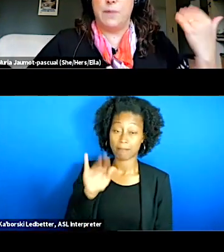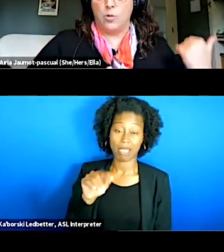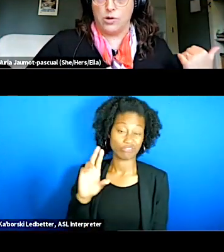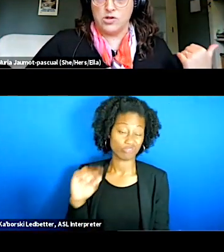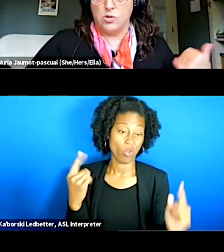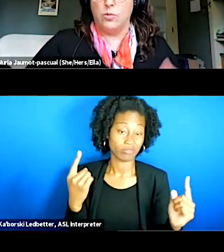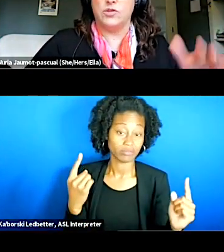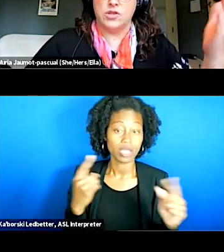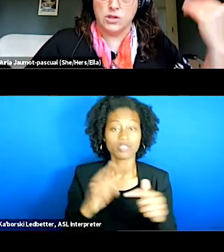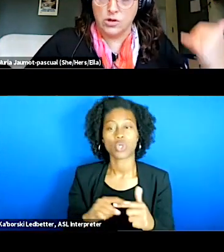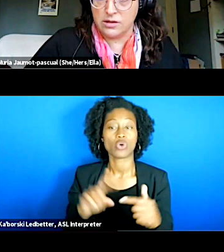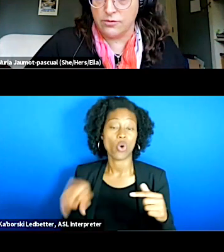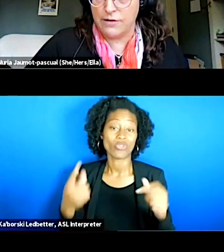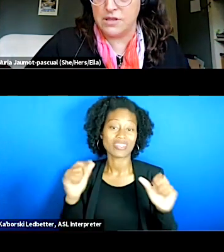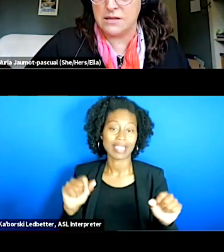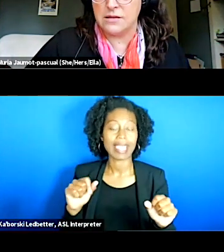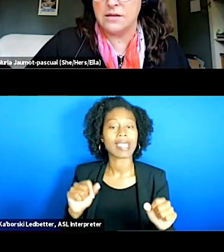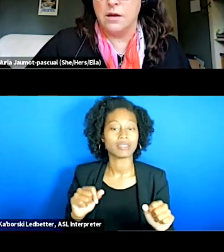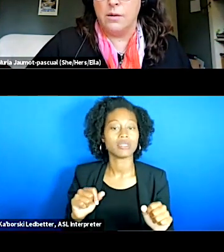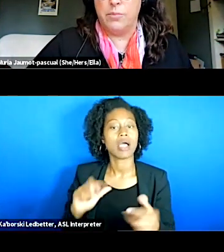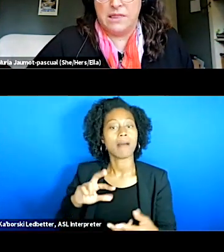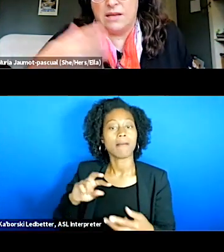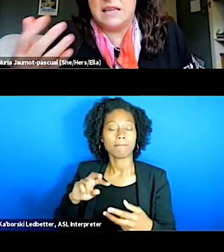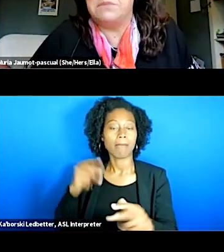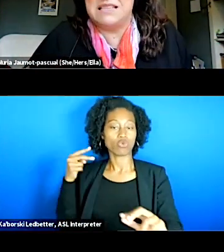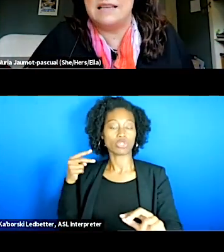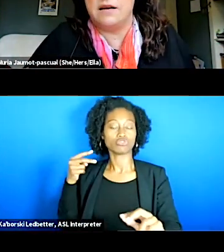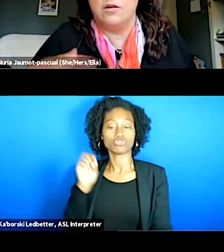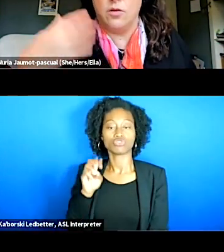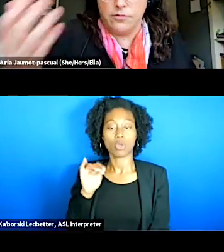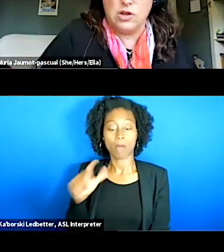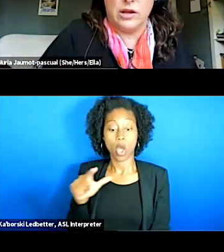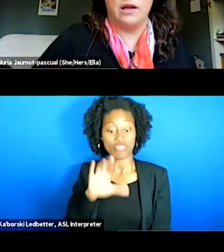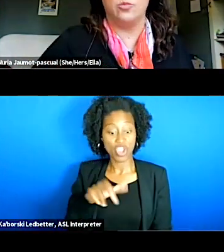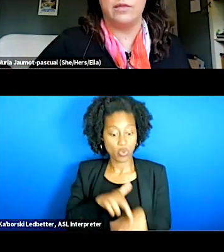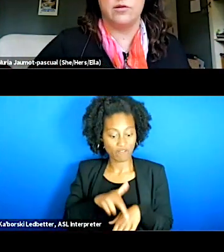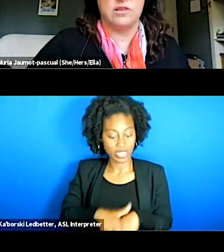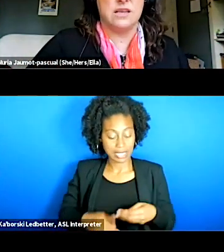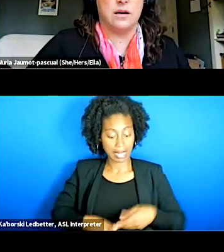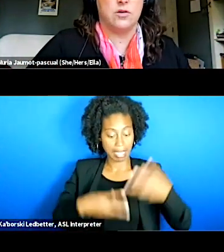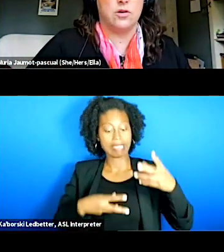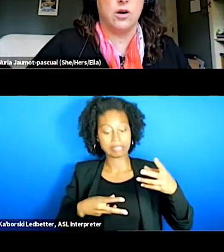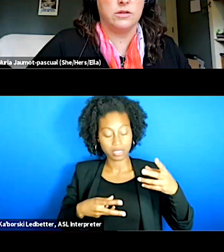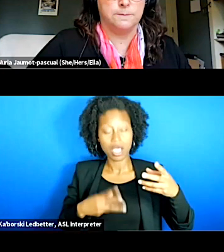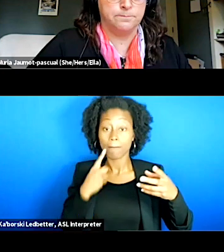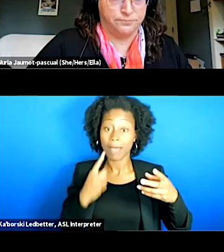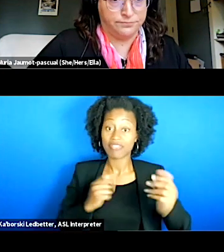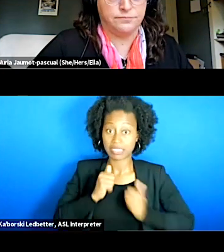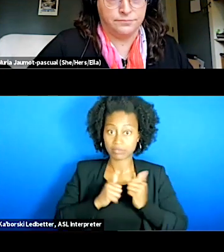is backward snowball. Just look at their references. But the attempt is there of looking at whether they're cited or